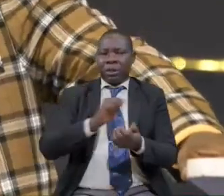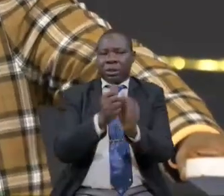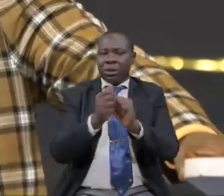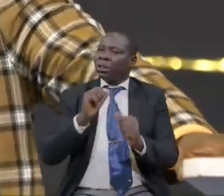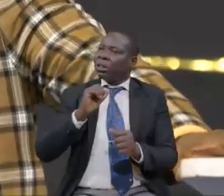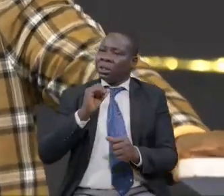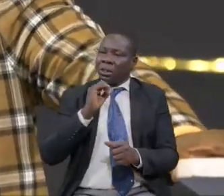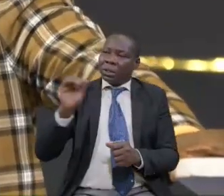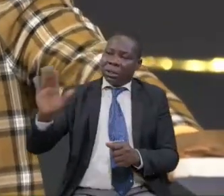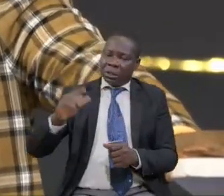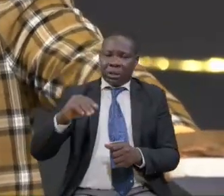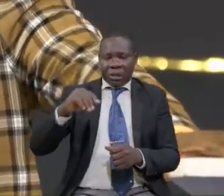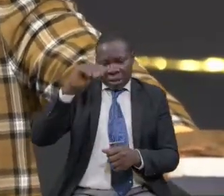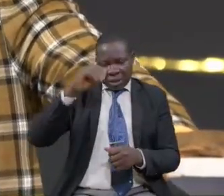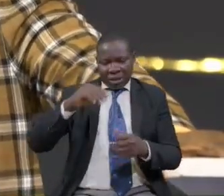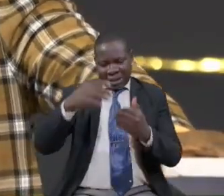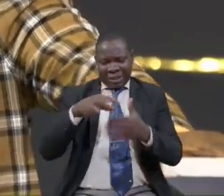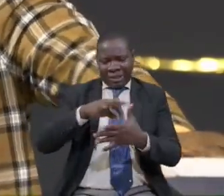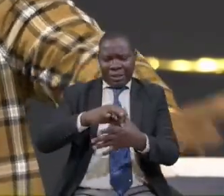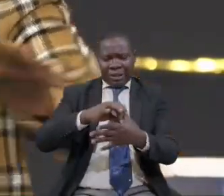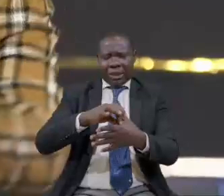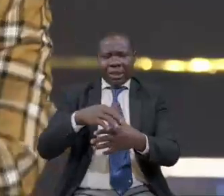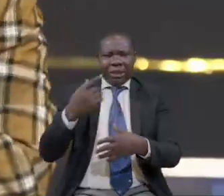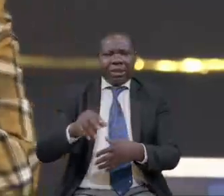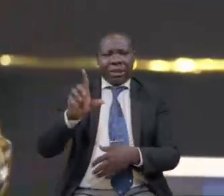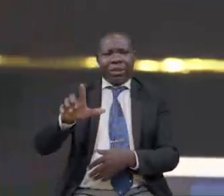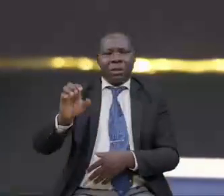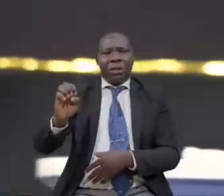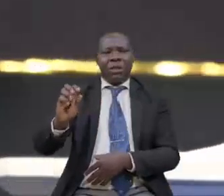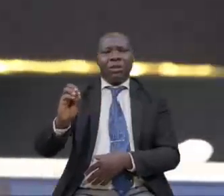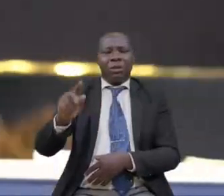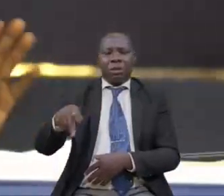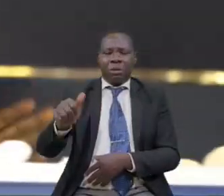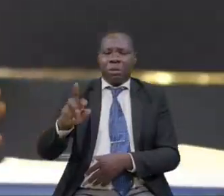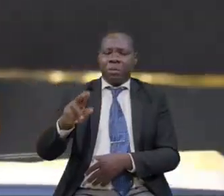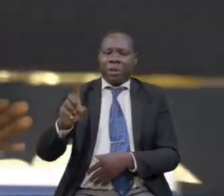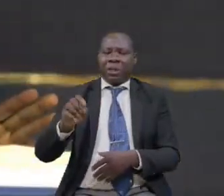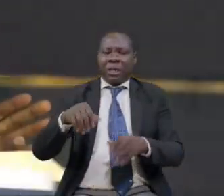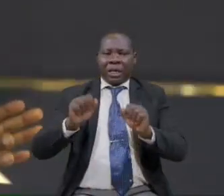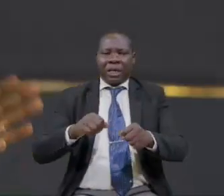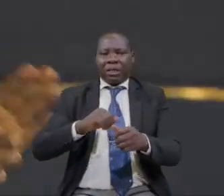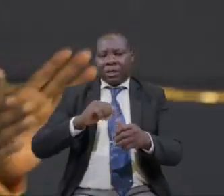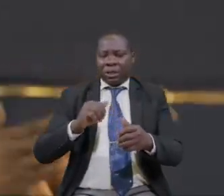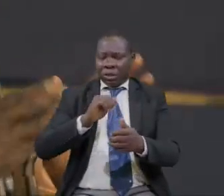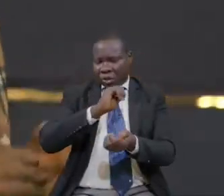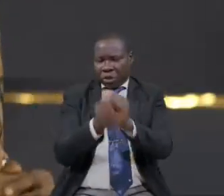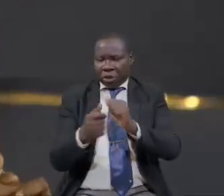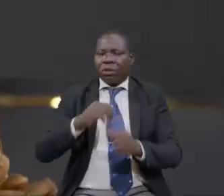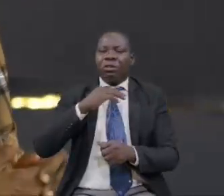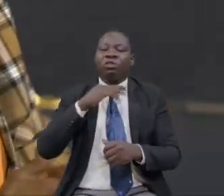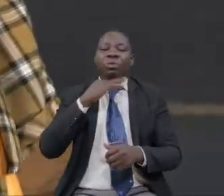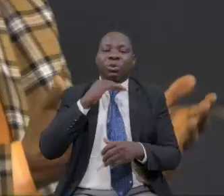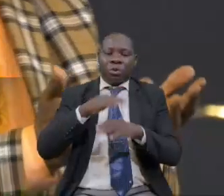stripes that he has on the body? No, they cannot. If they cannot, the sinner cannot